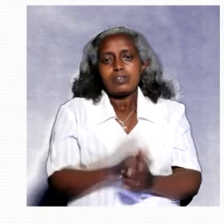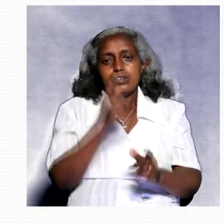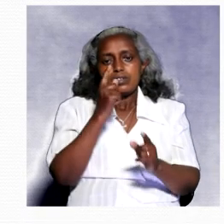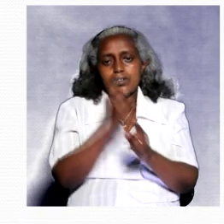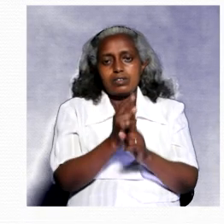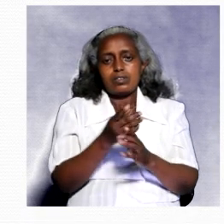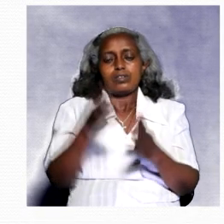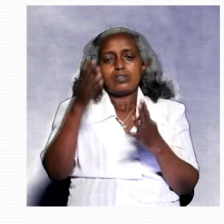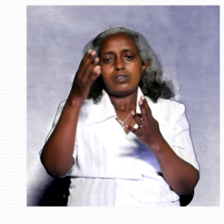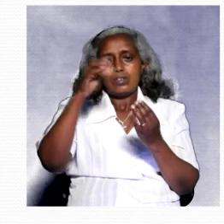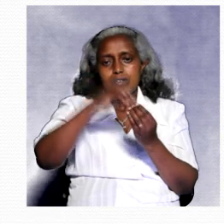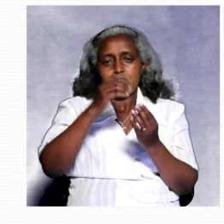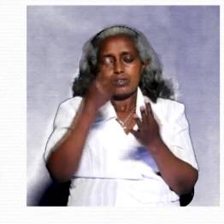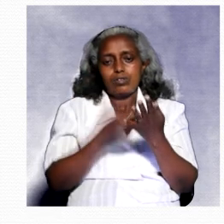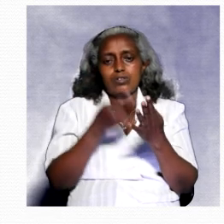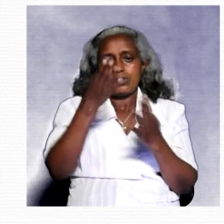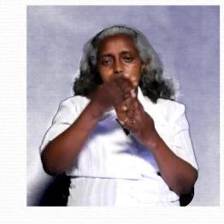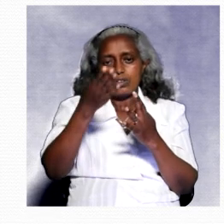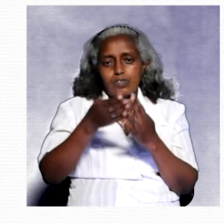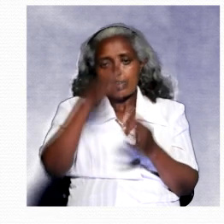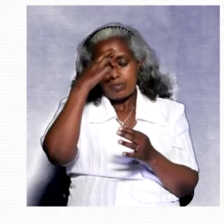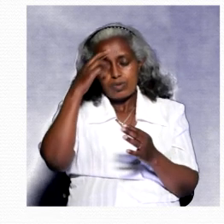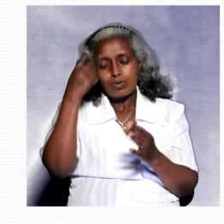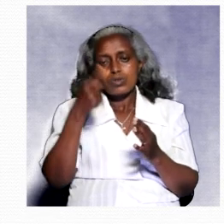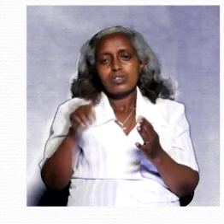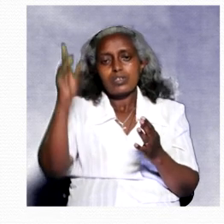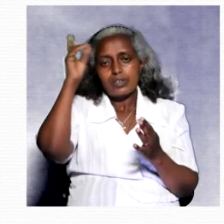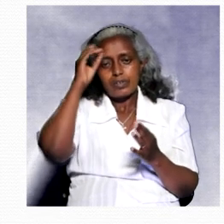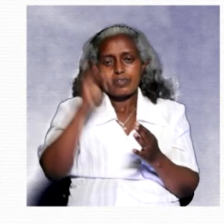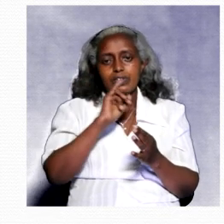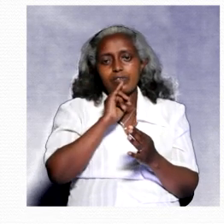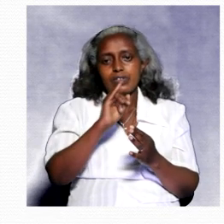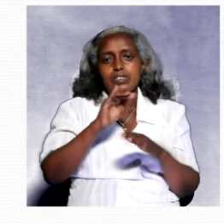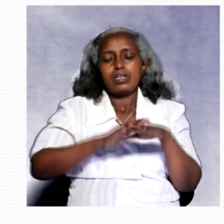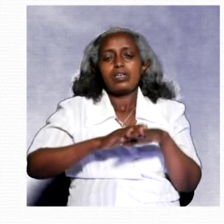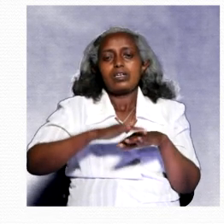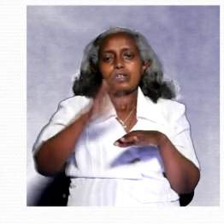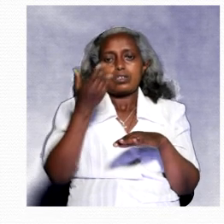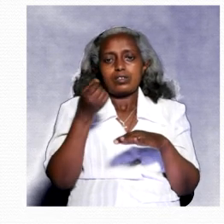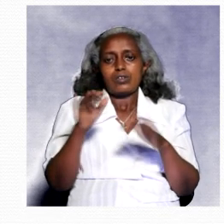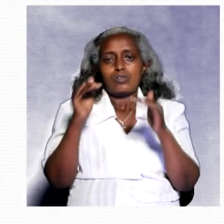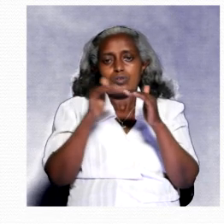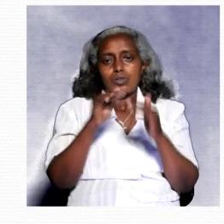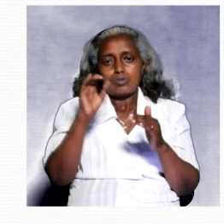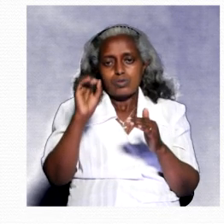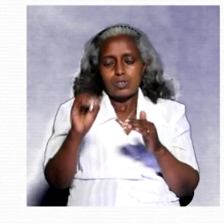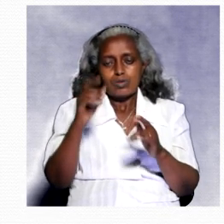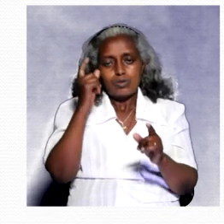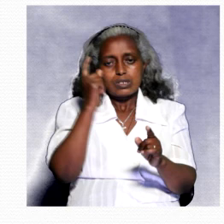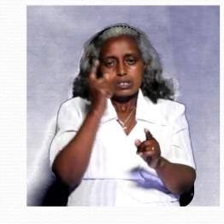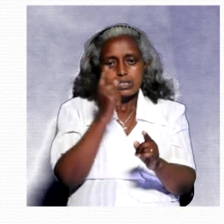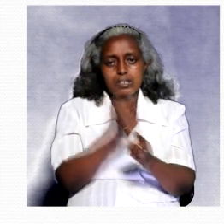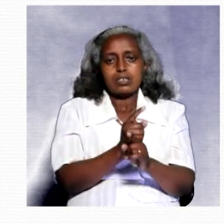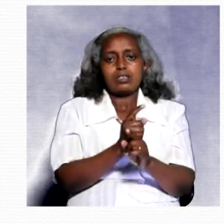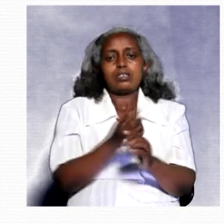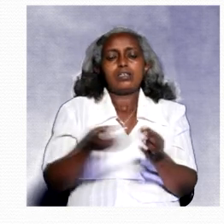It's strictly increasing on this interval because the derivative is greater than or equal to 0,